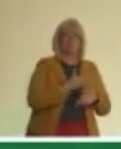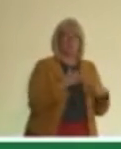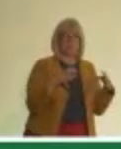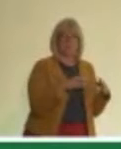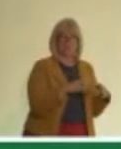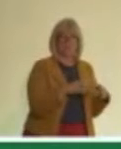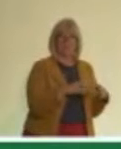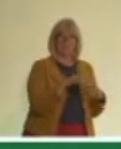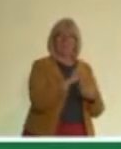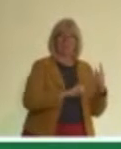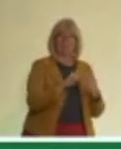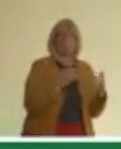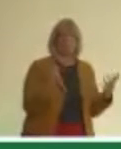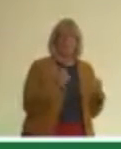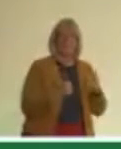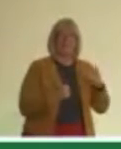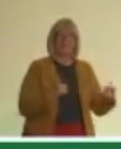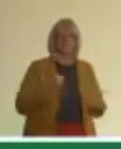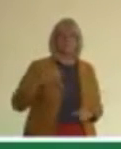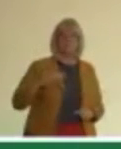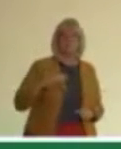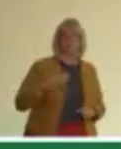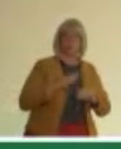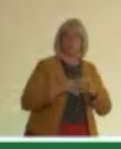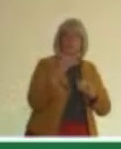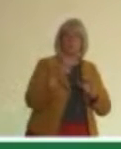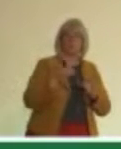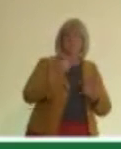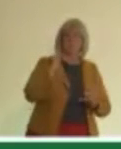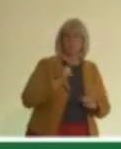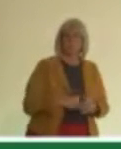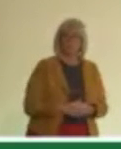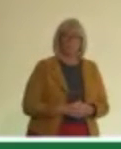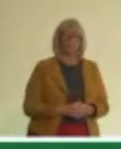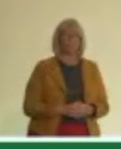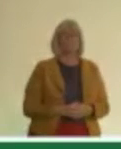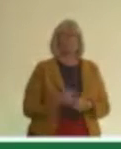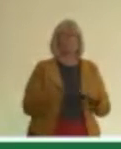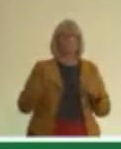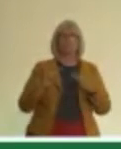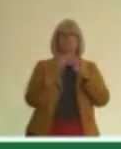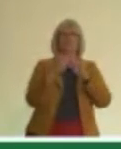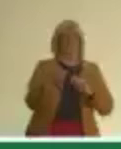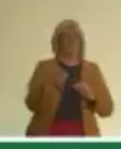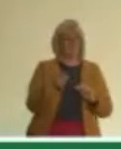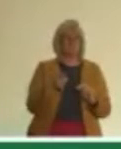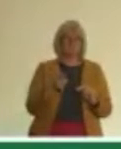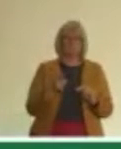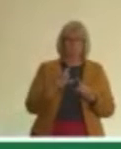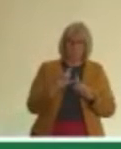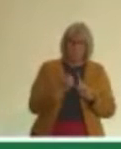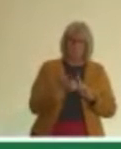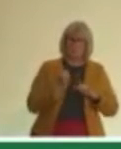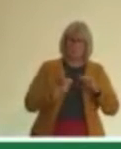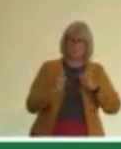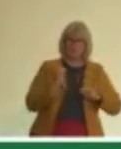40 years ago. And then there's Chesterfield, a community pride. I was so deep in conversation with local party